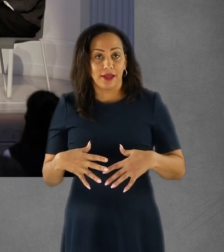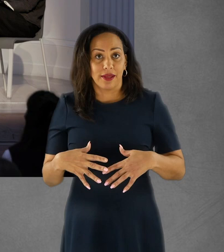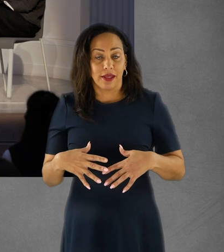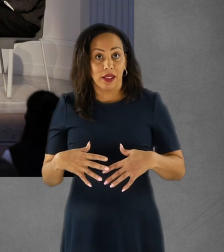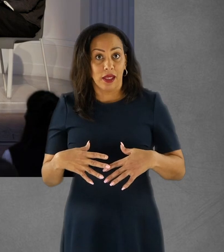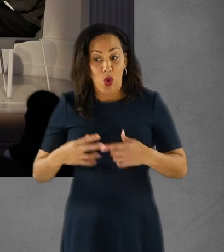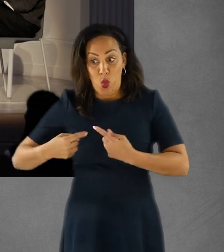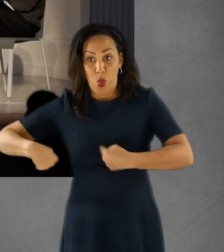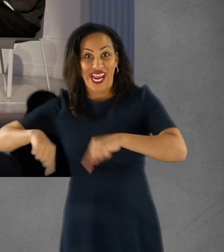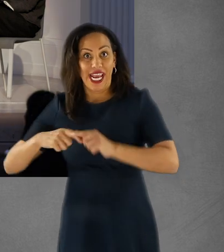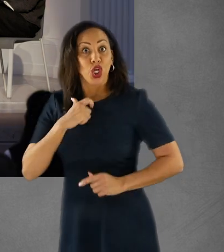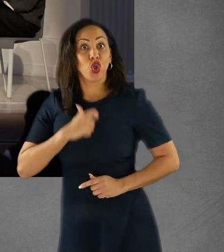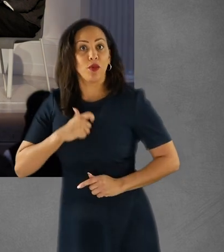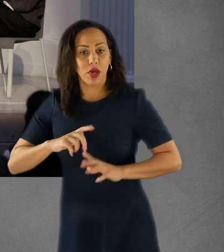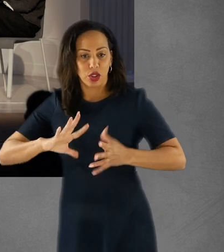us.